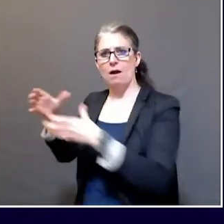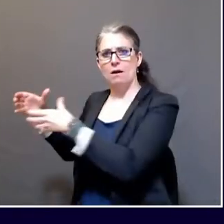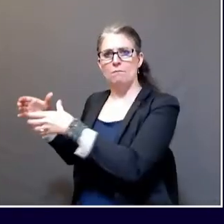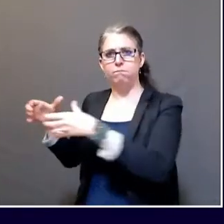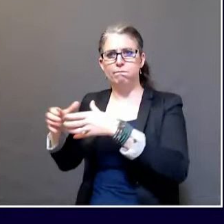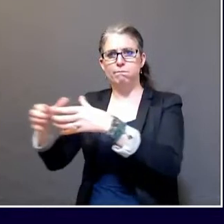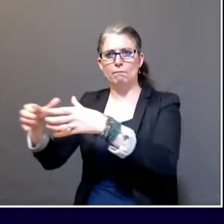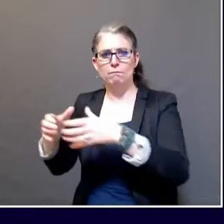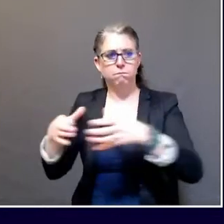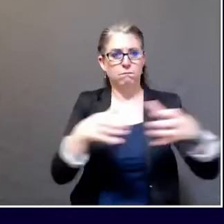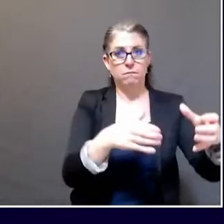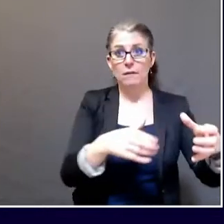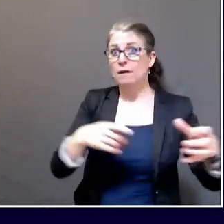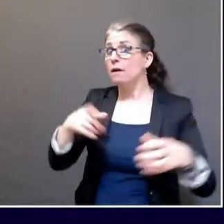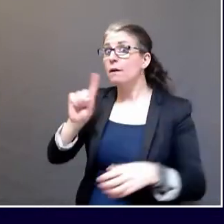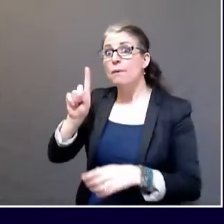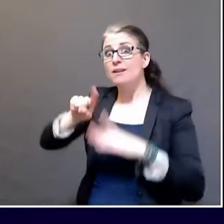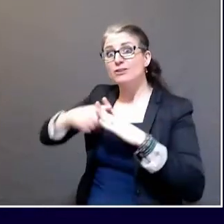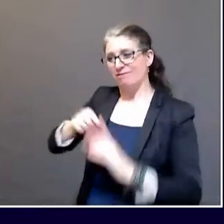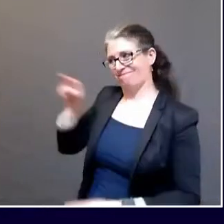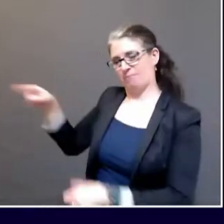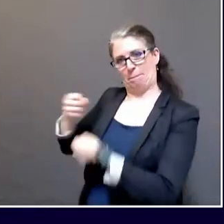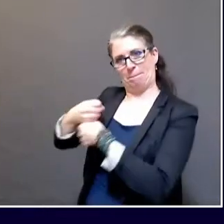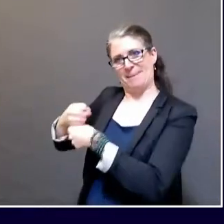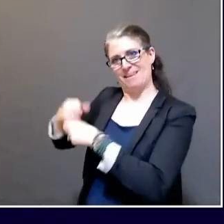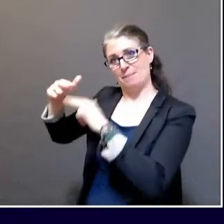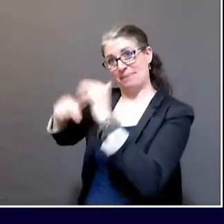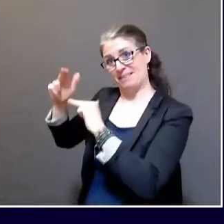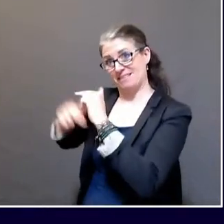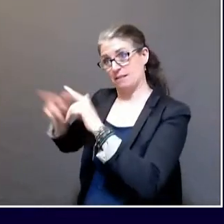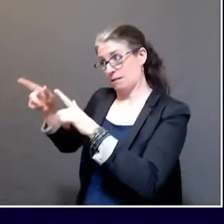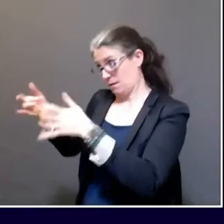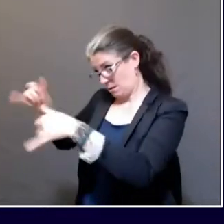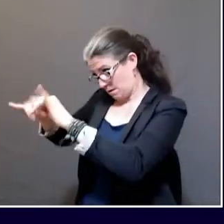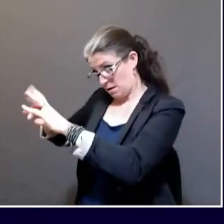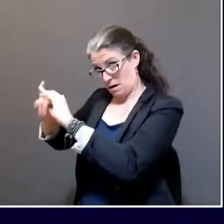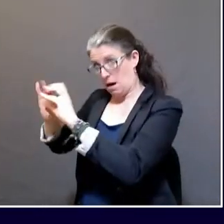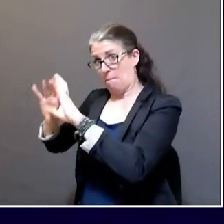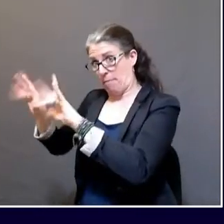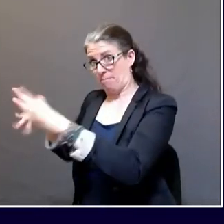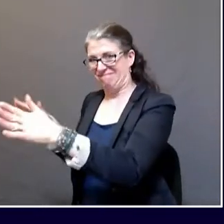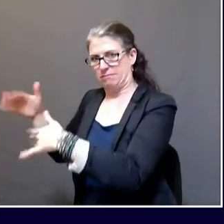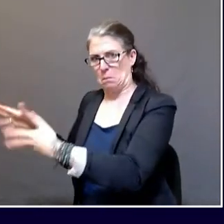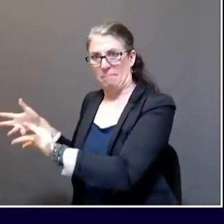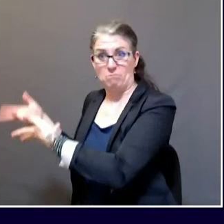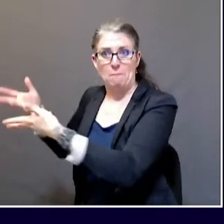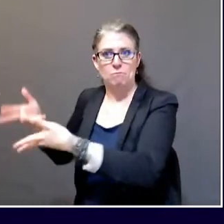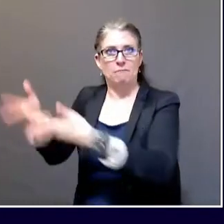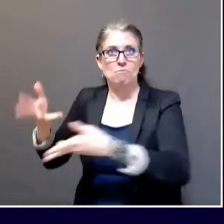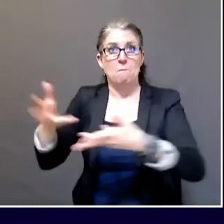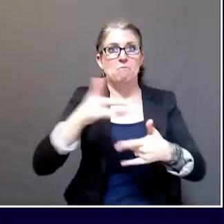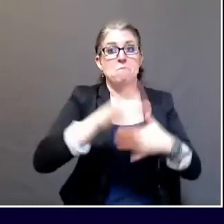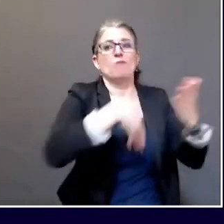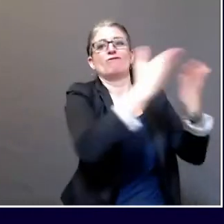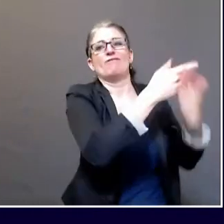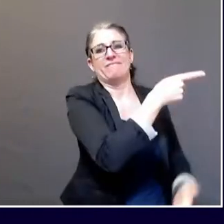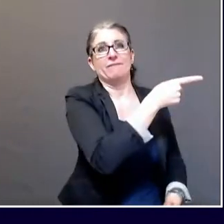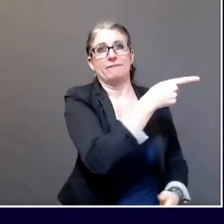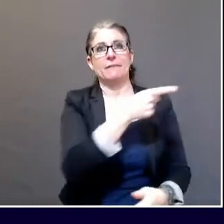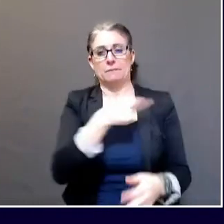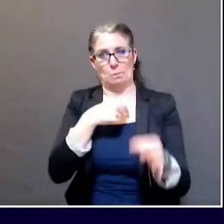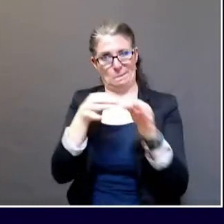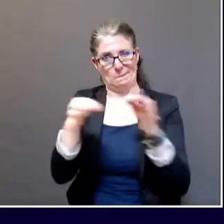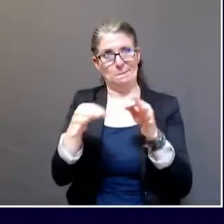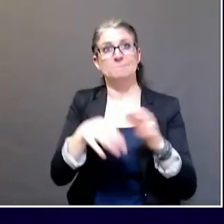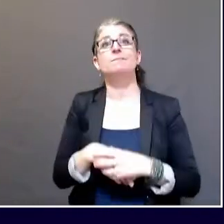into the state from the manufacturing facility to a distribution point, and then from a distribution